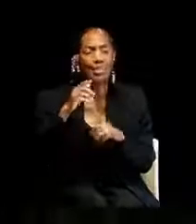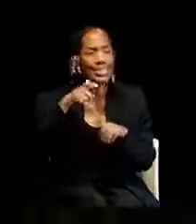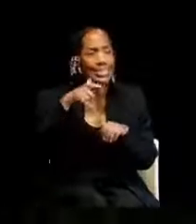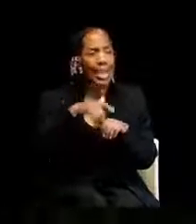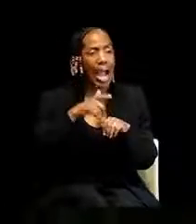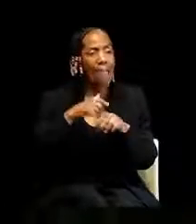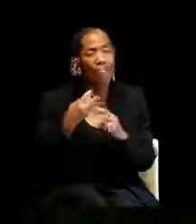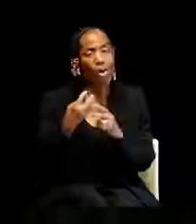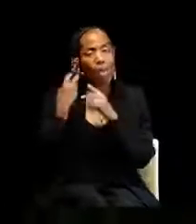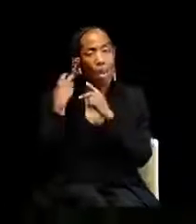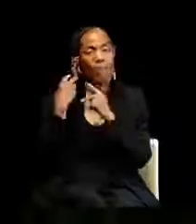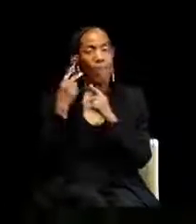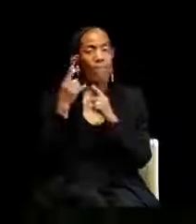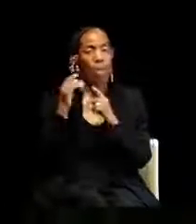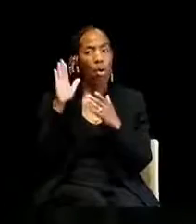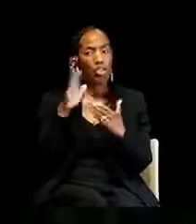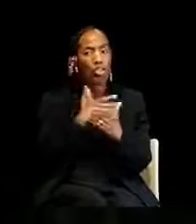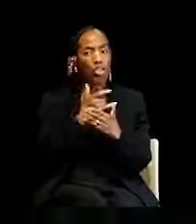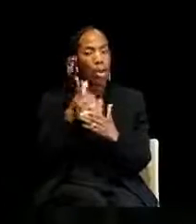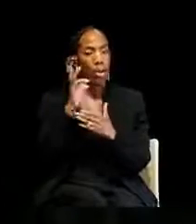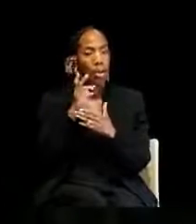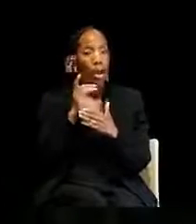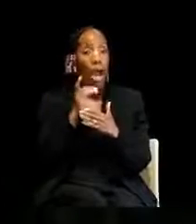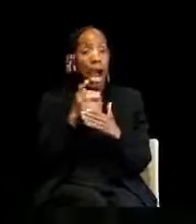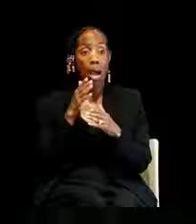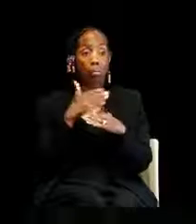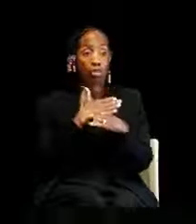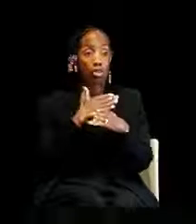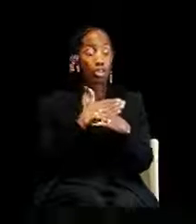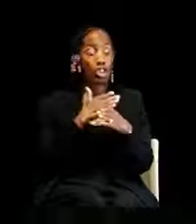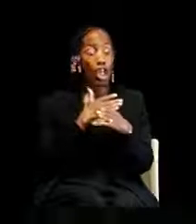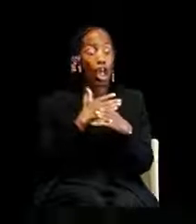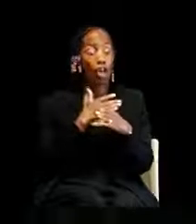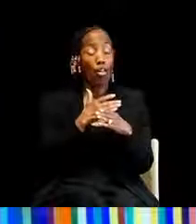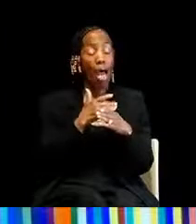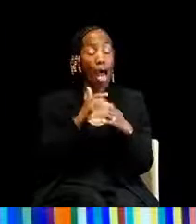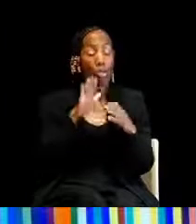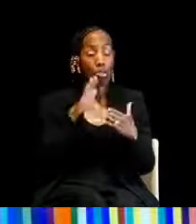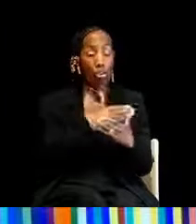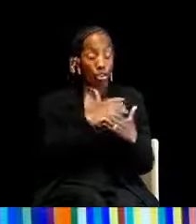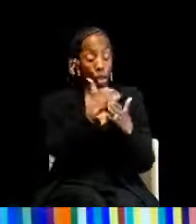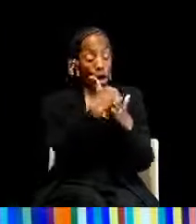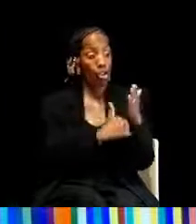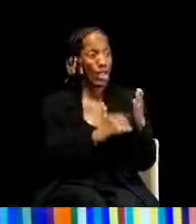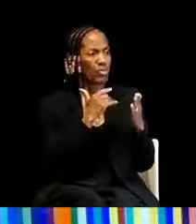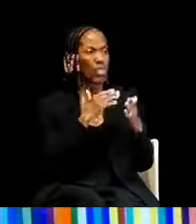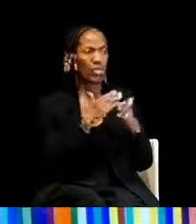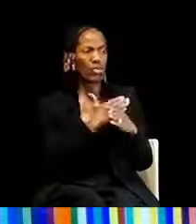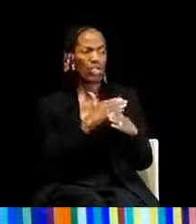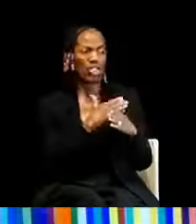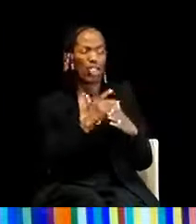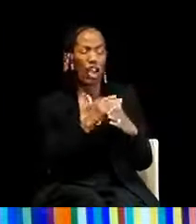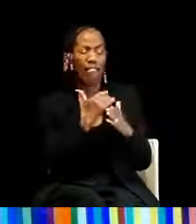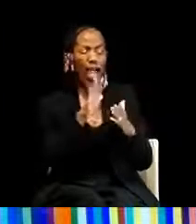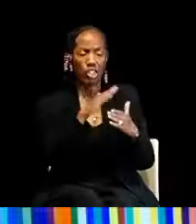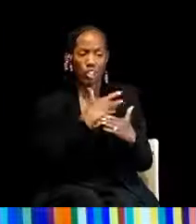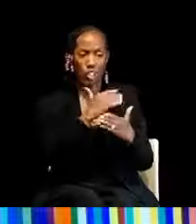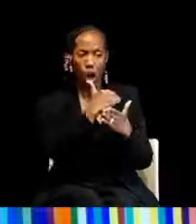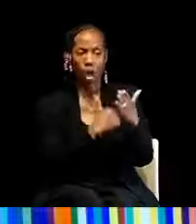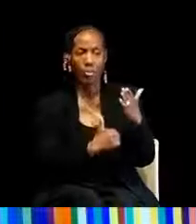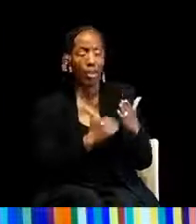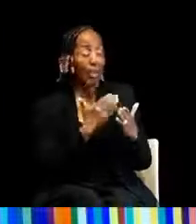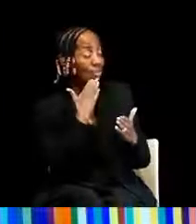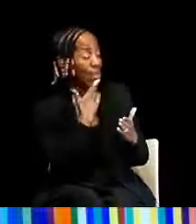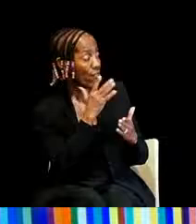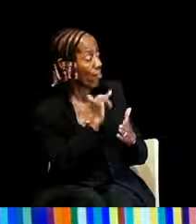these songs. So yeah, I'm gonna share the playlist. Make sure y'all listen to it. Yeah, we'll share it out too through our social as well. Thank you